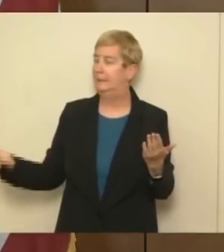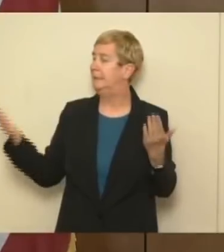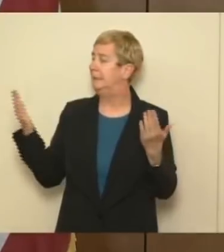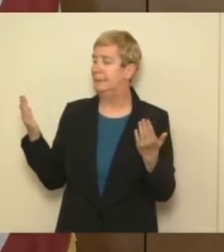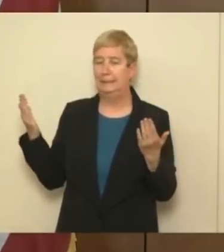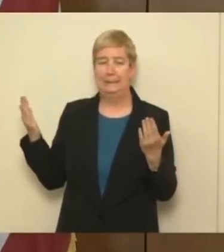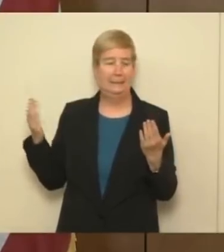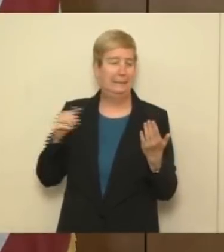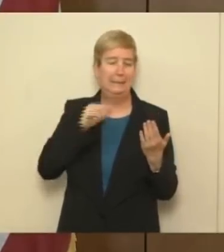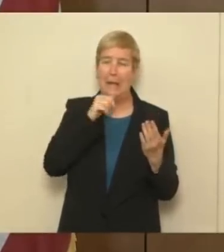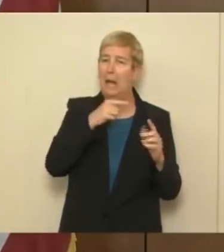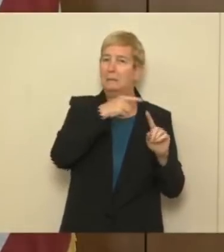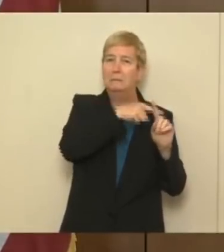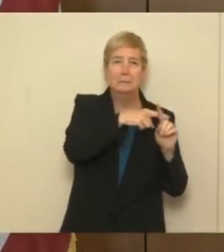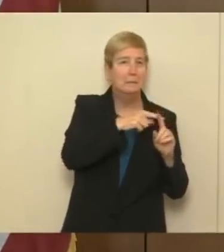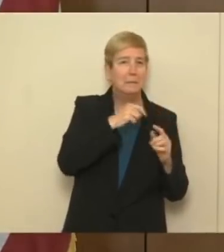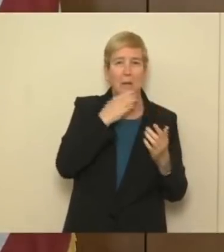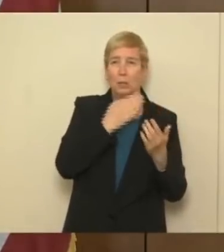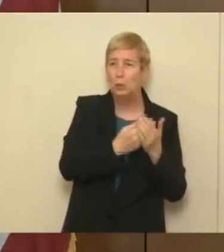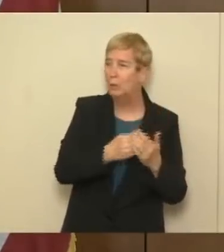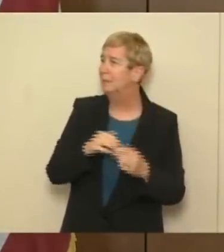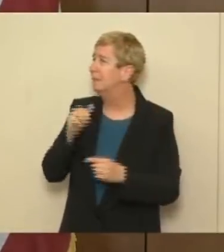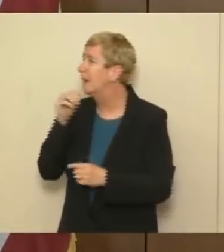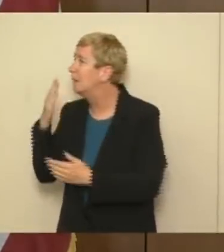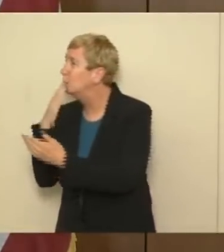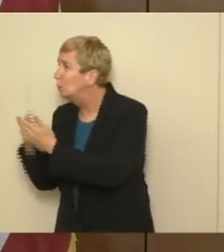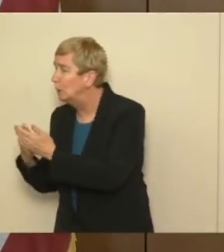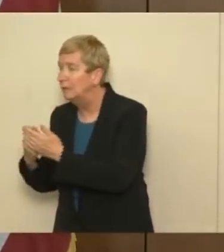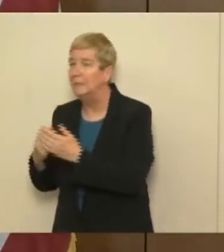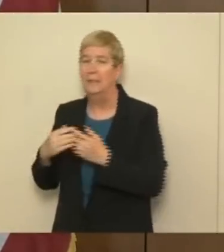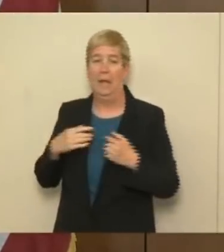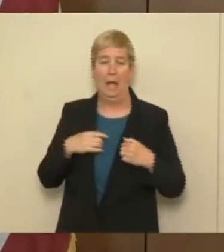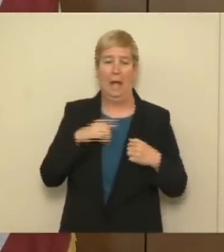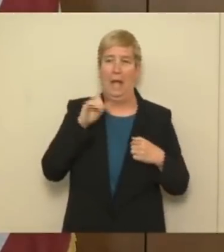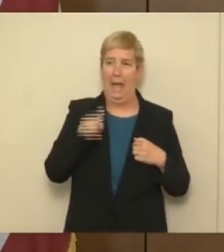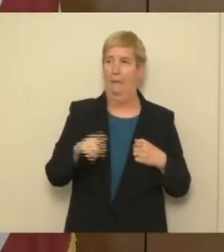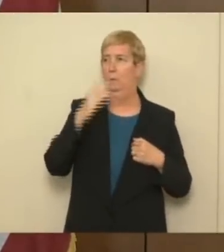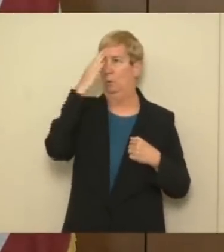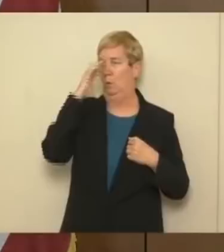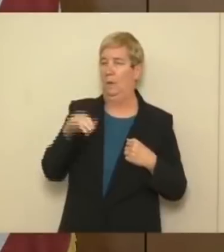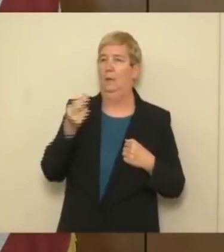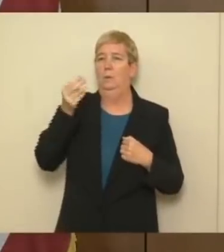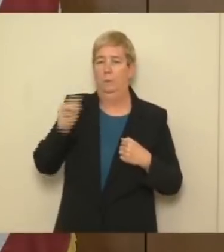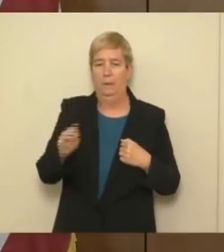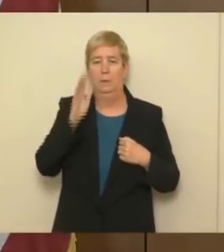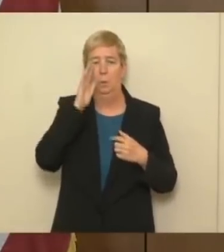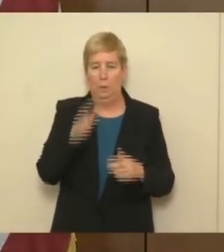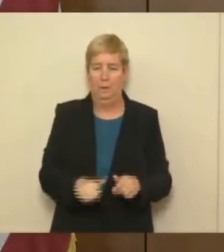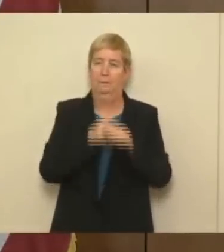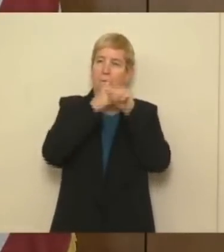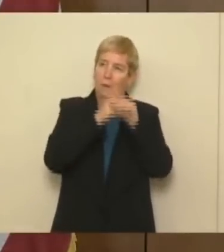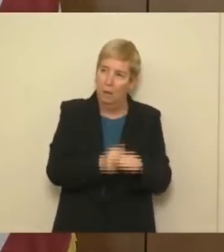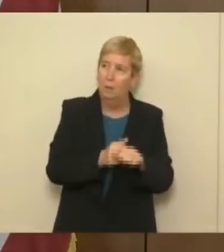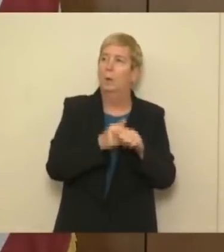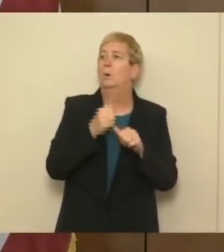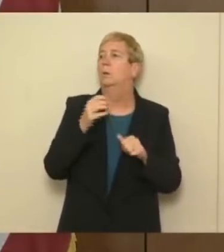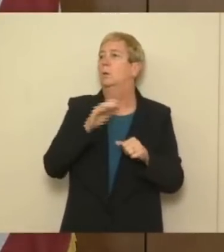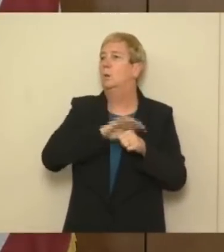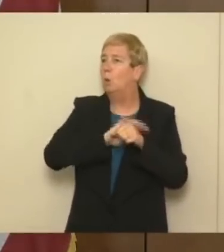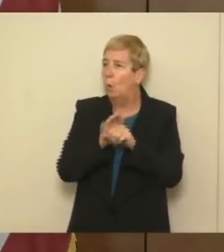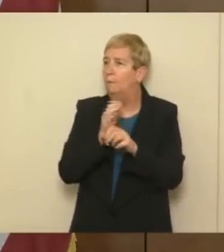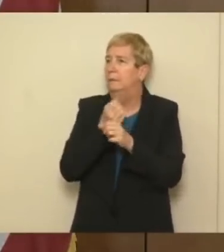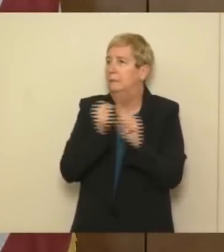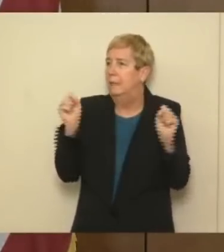aren't good for reopening, I need to know that New Mexico will adhere to COVID safe practices